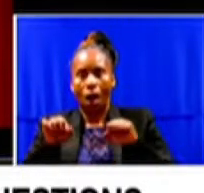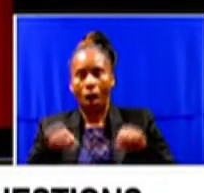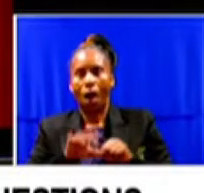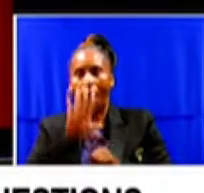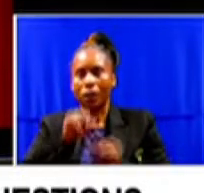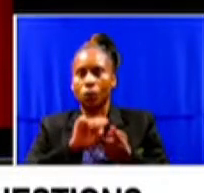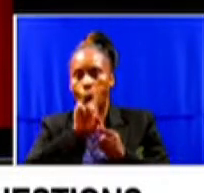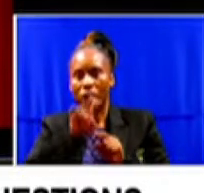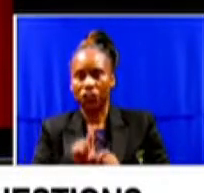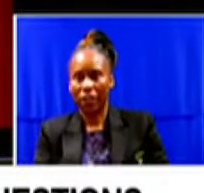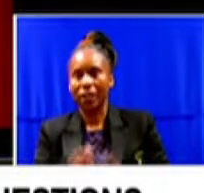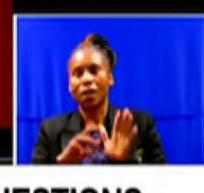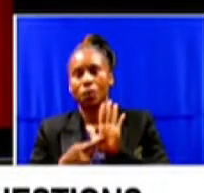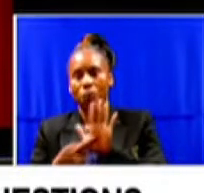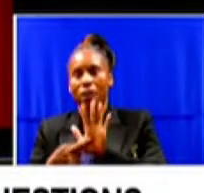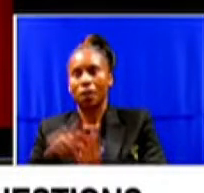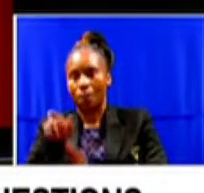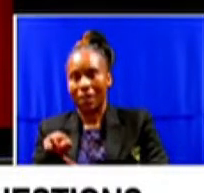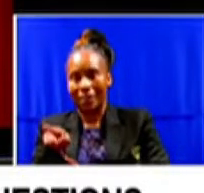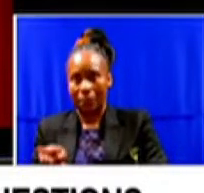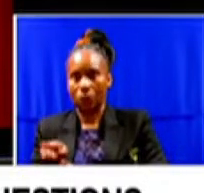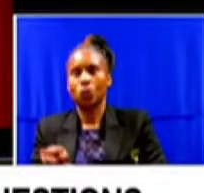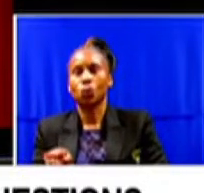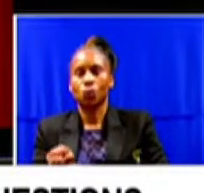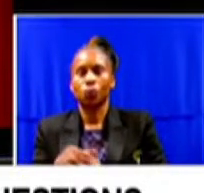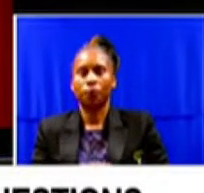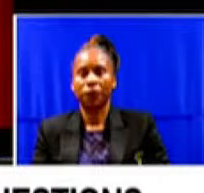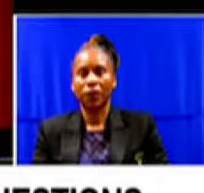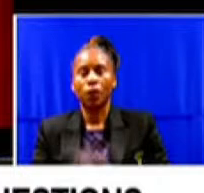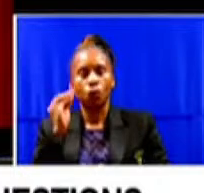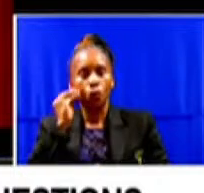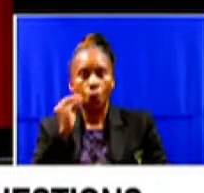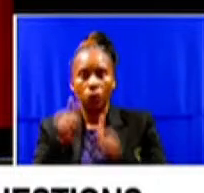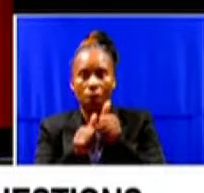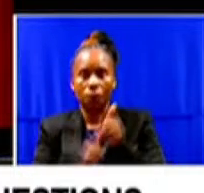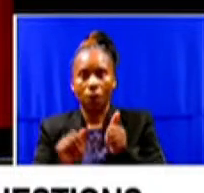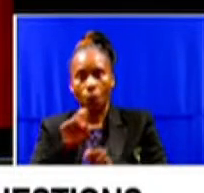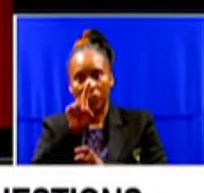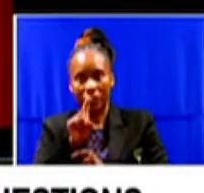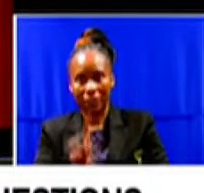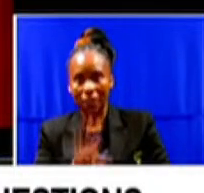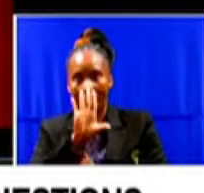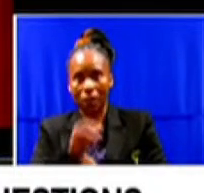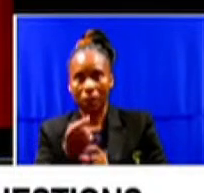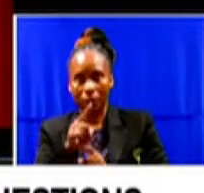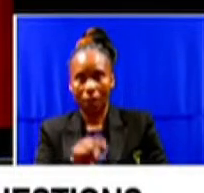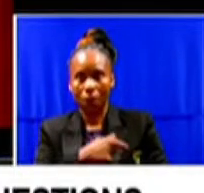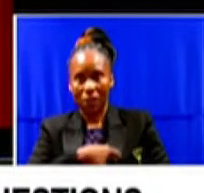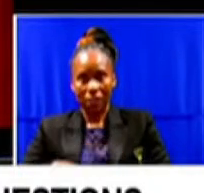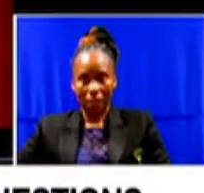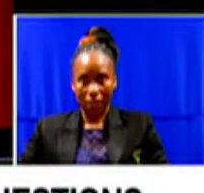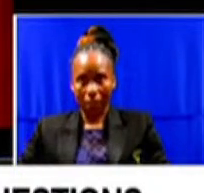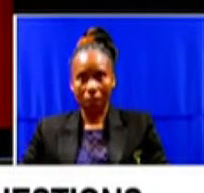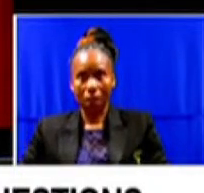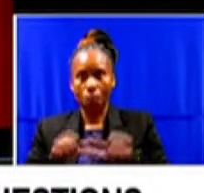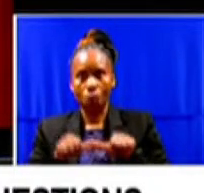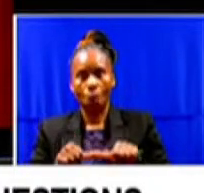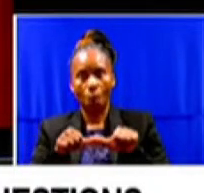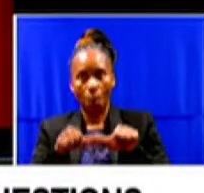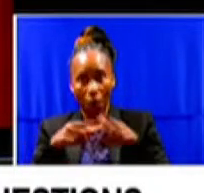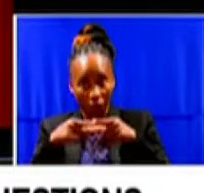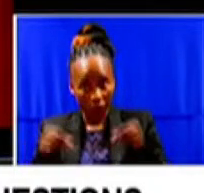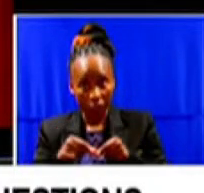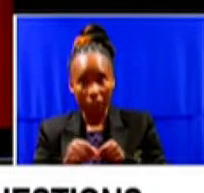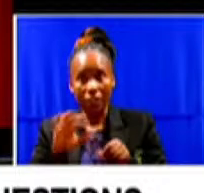behalf of their member. When all the supplementary questions have been answered by the President, we will proceed to the next question